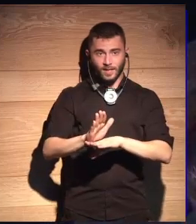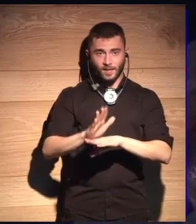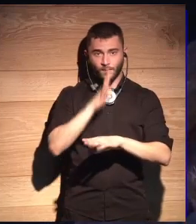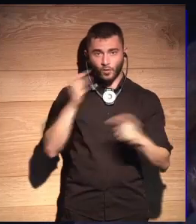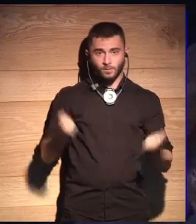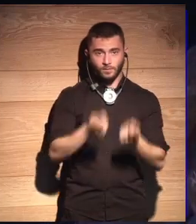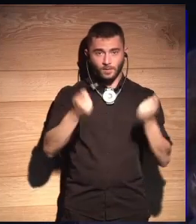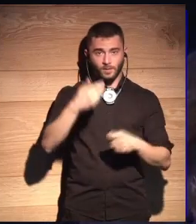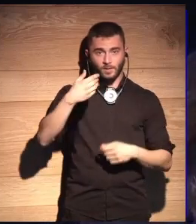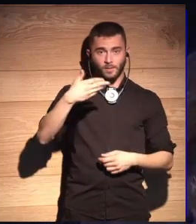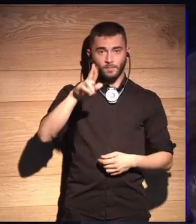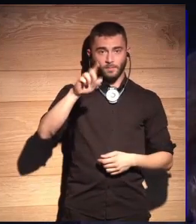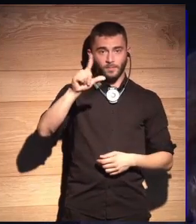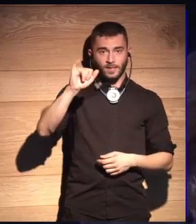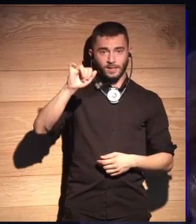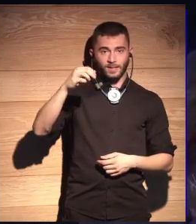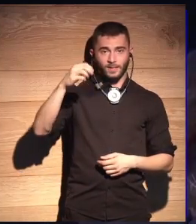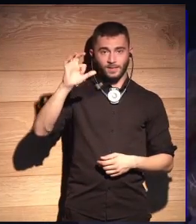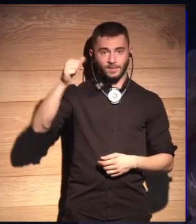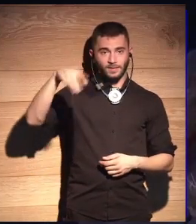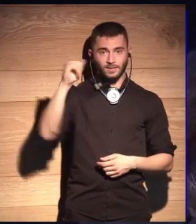States, but that